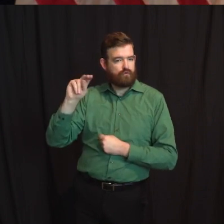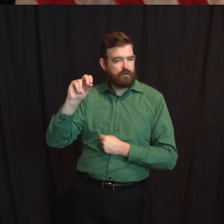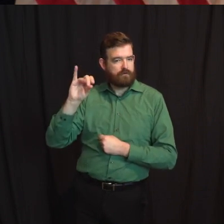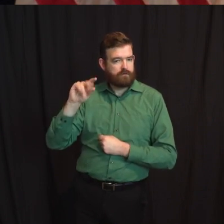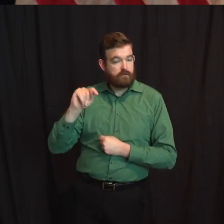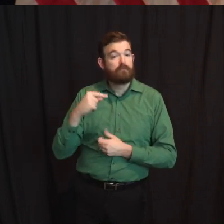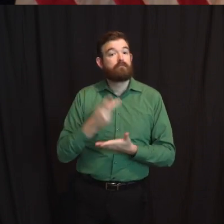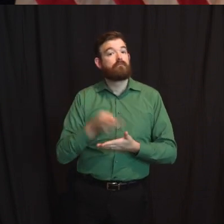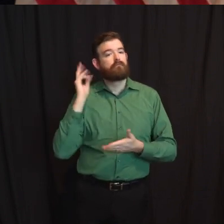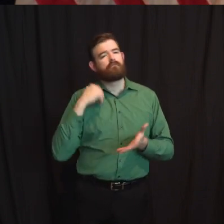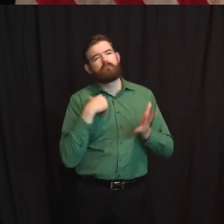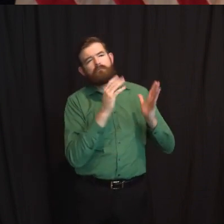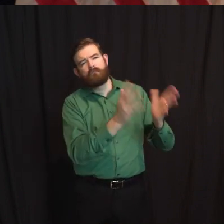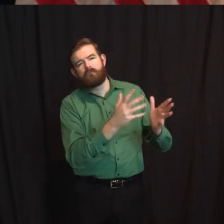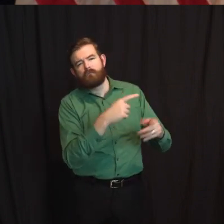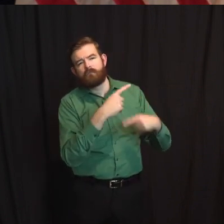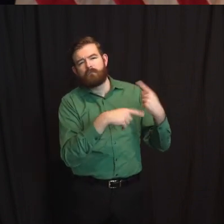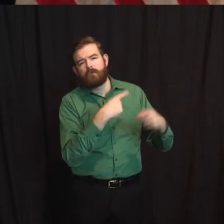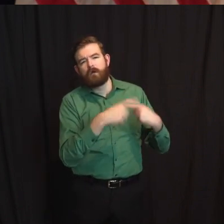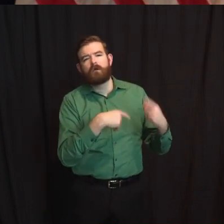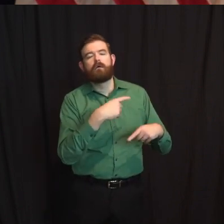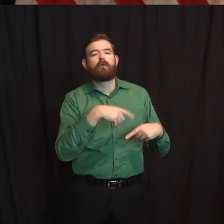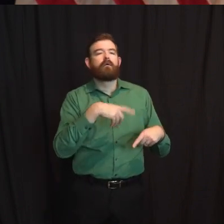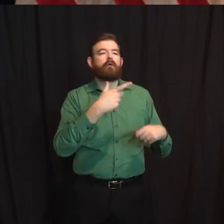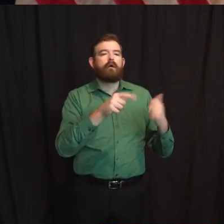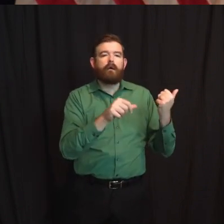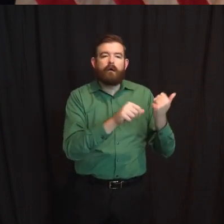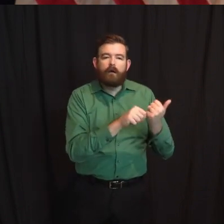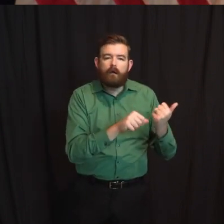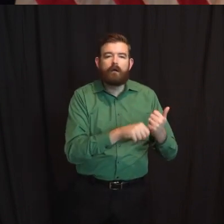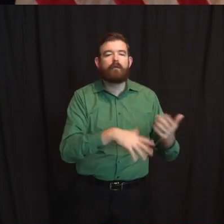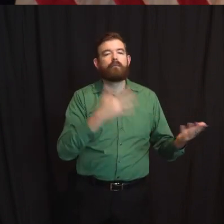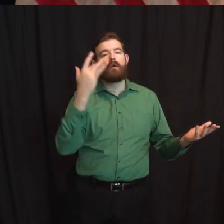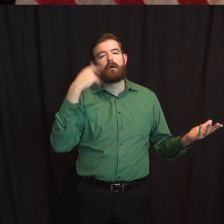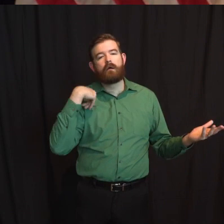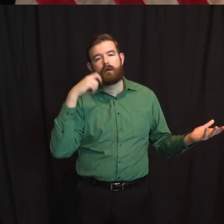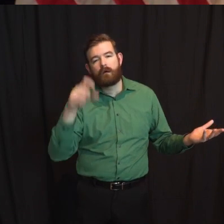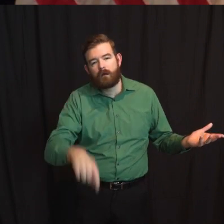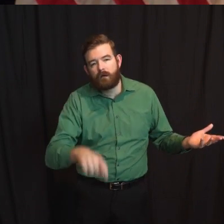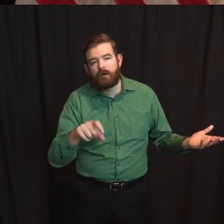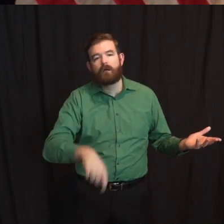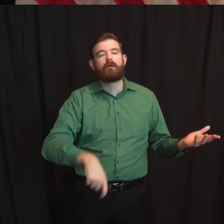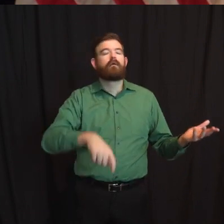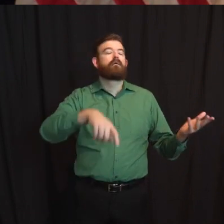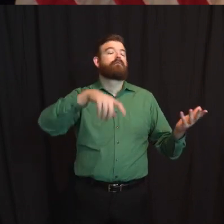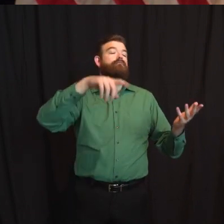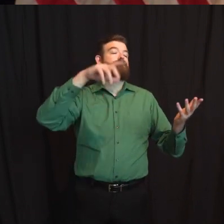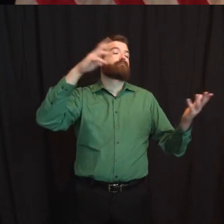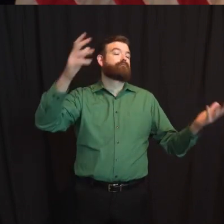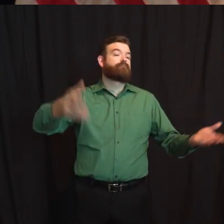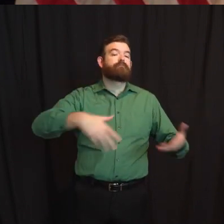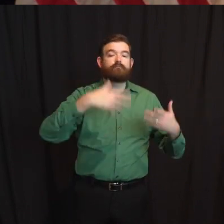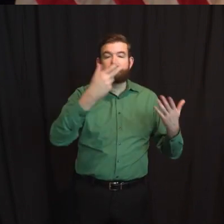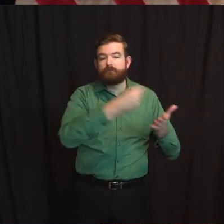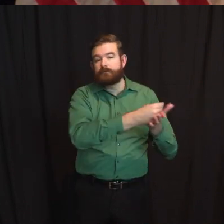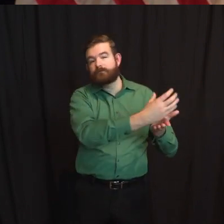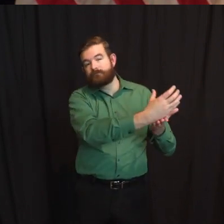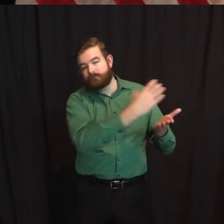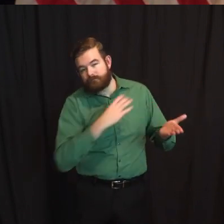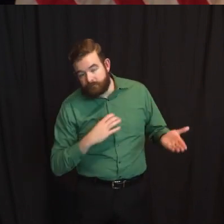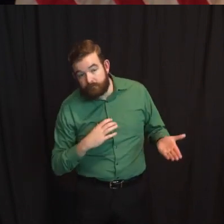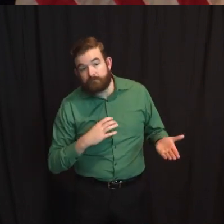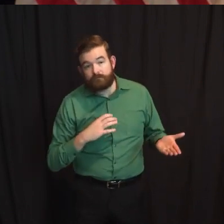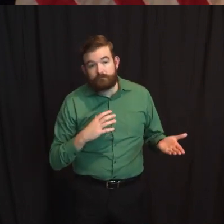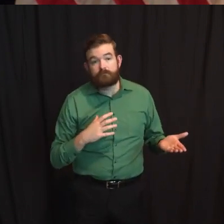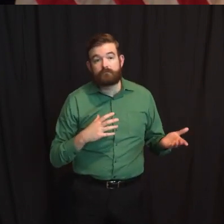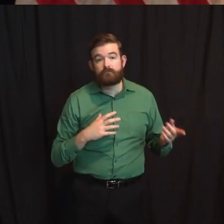state aid and the reasons for it and the rationale, and Judy was at my side debunking the notion that this was a blue state thing or a